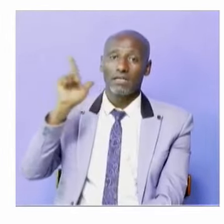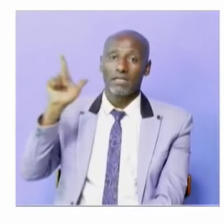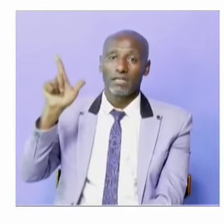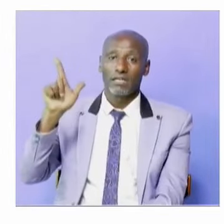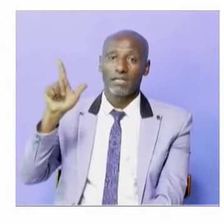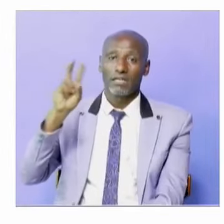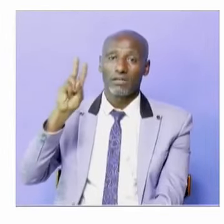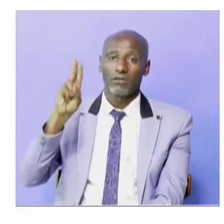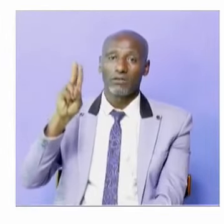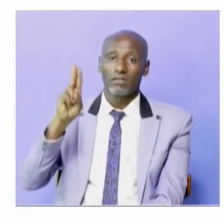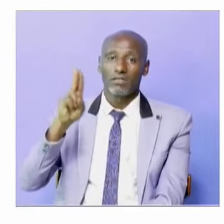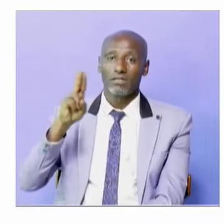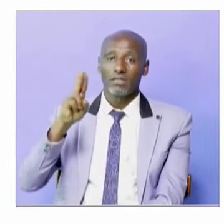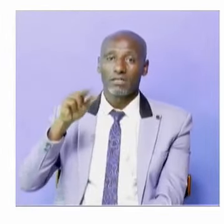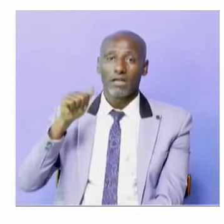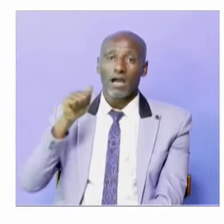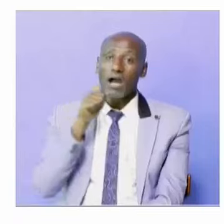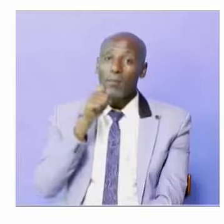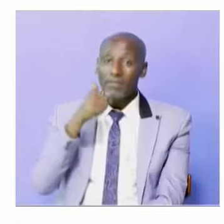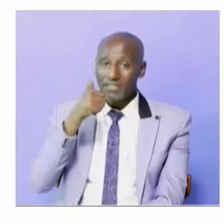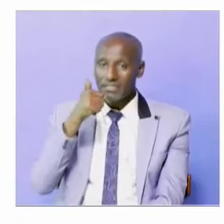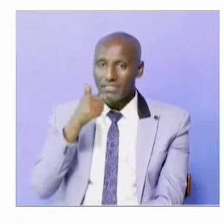Amina says, what is your name?